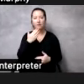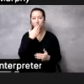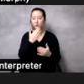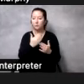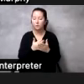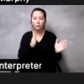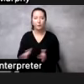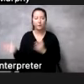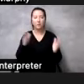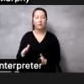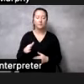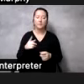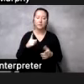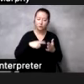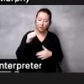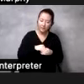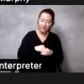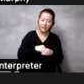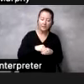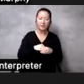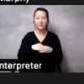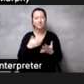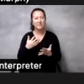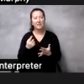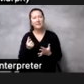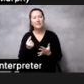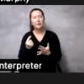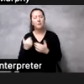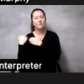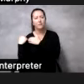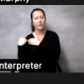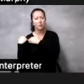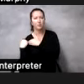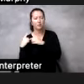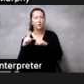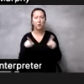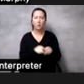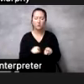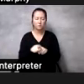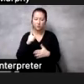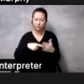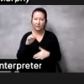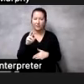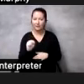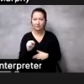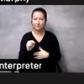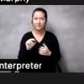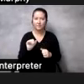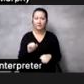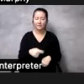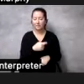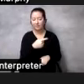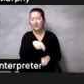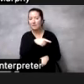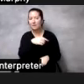check-ins, I mean, in some sense, it's accountability sessions, but mostly it's checking in so that they can have a